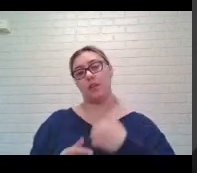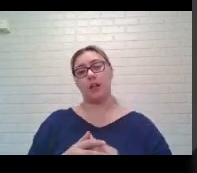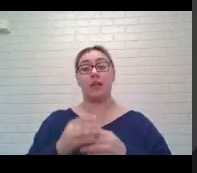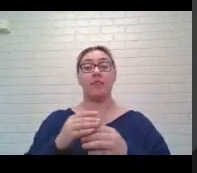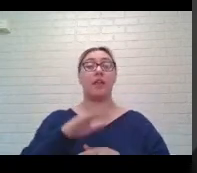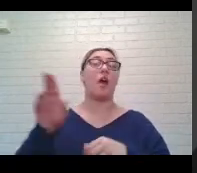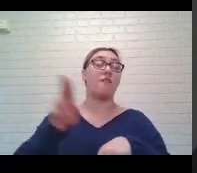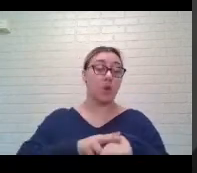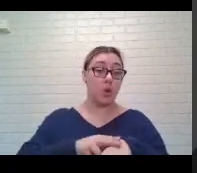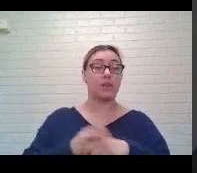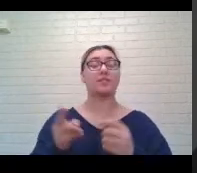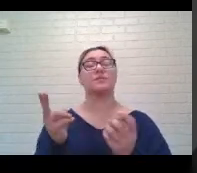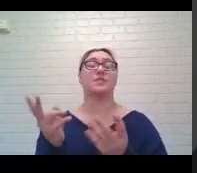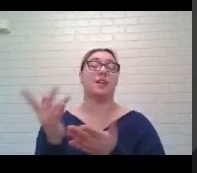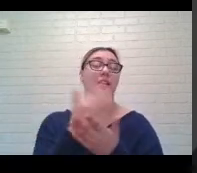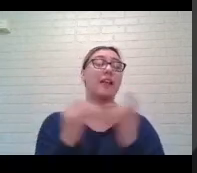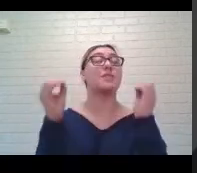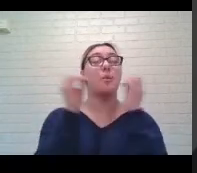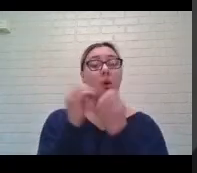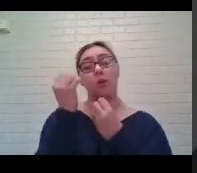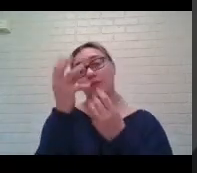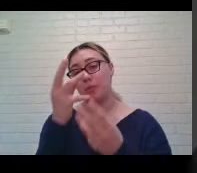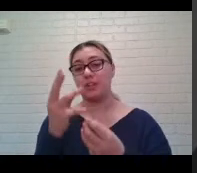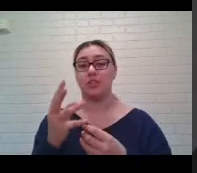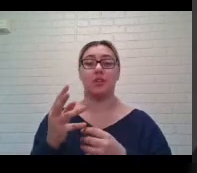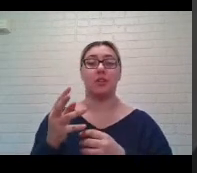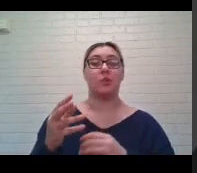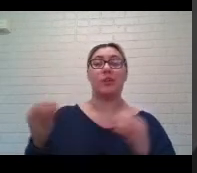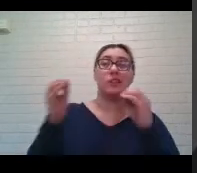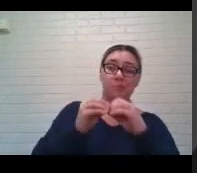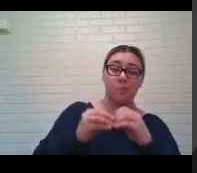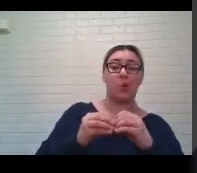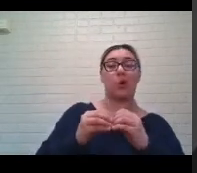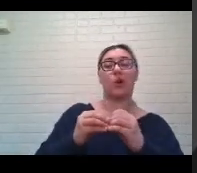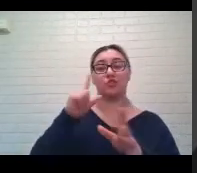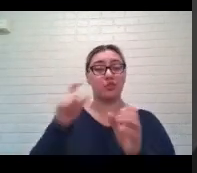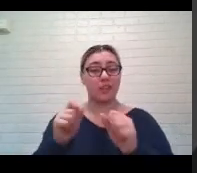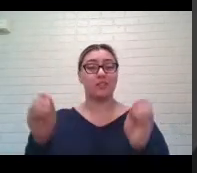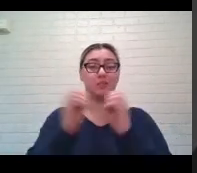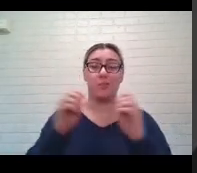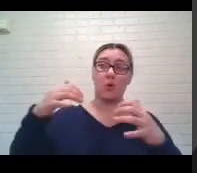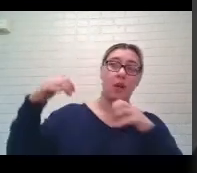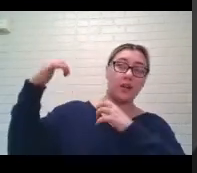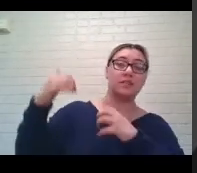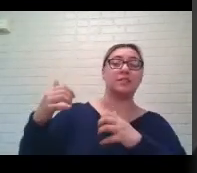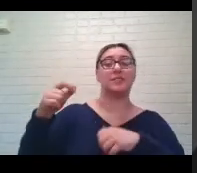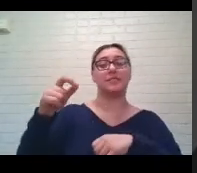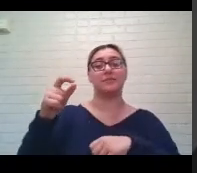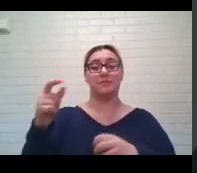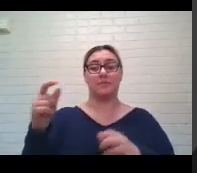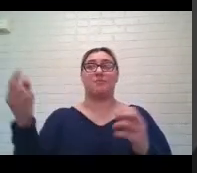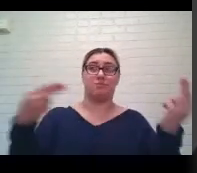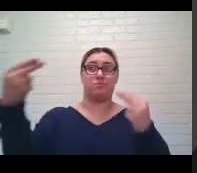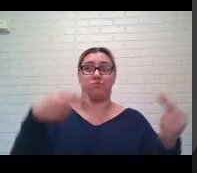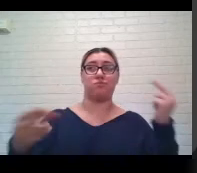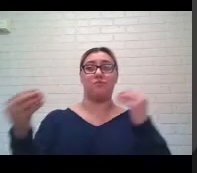customer experience, with better marketing strategies, there are going to be more users coming onto the platform, and that means they are going to collect